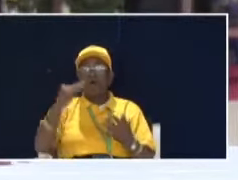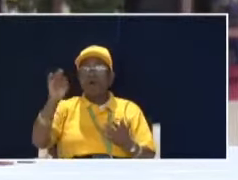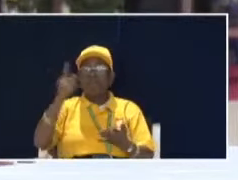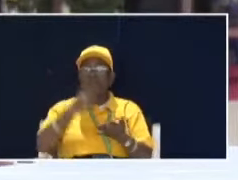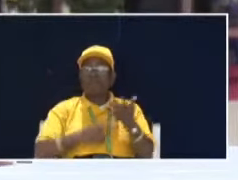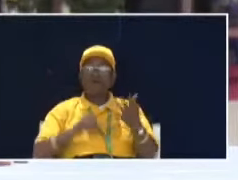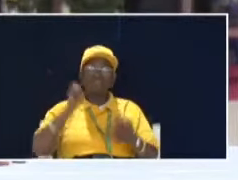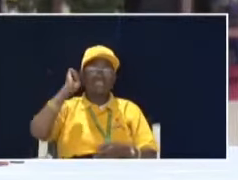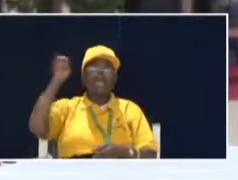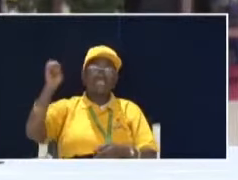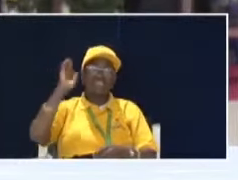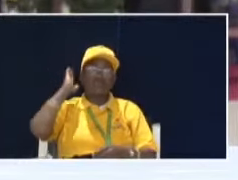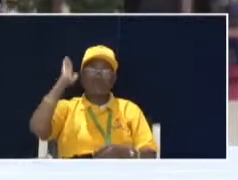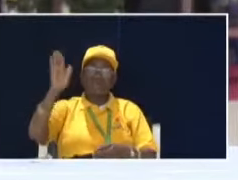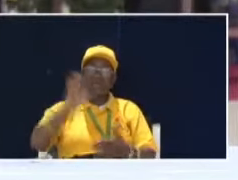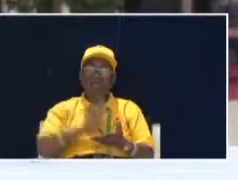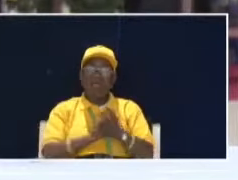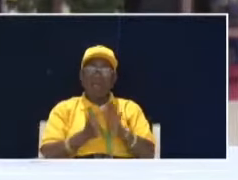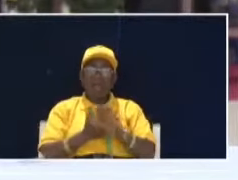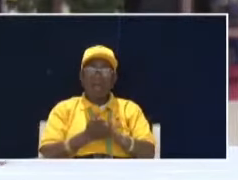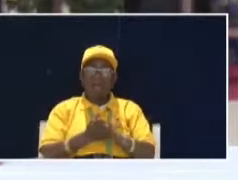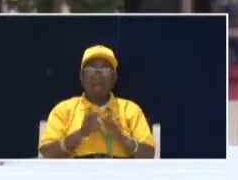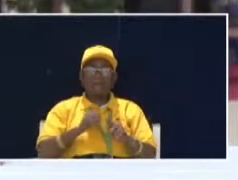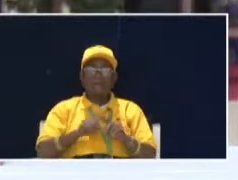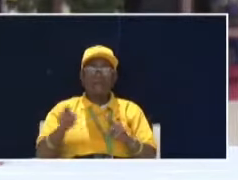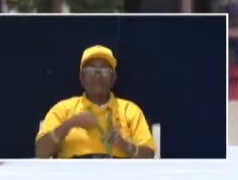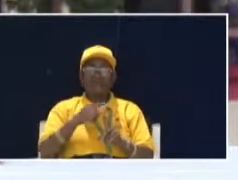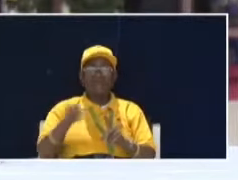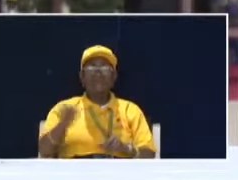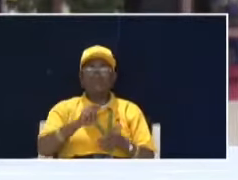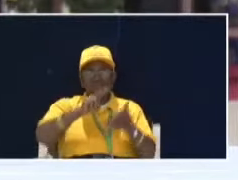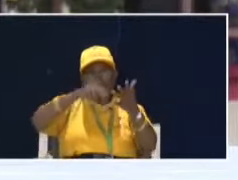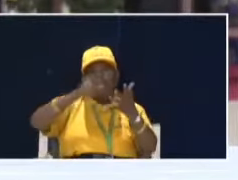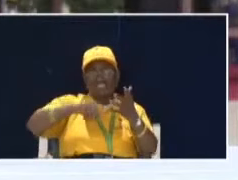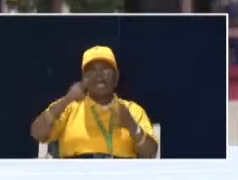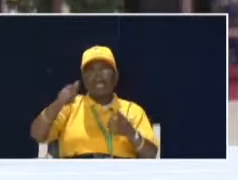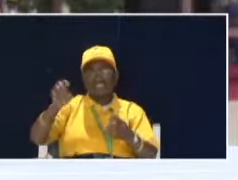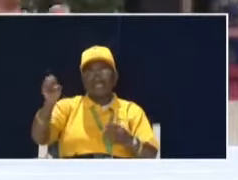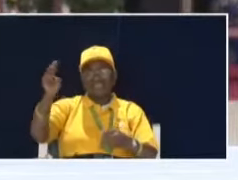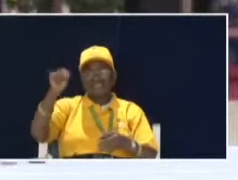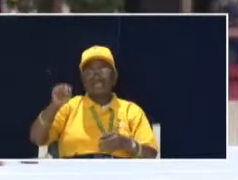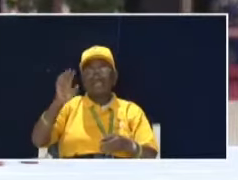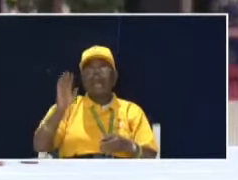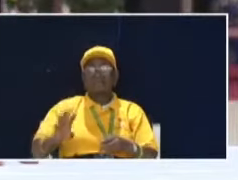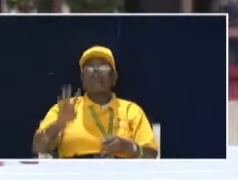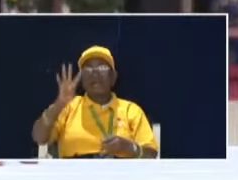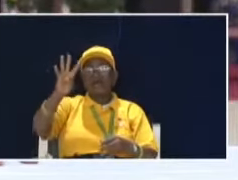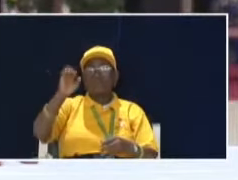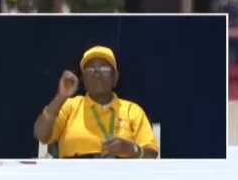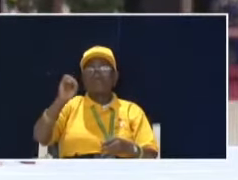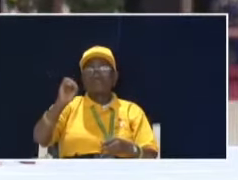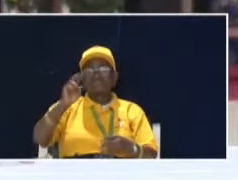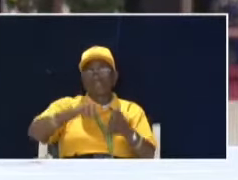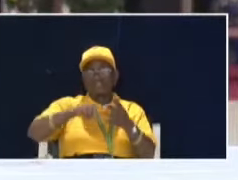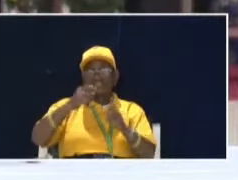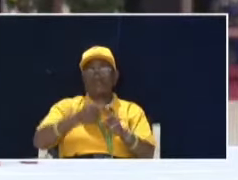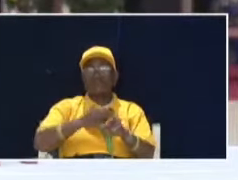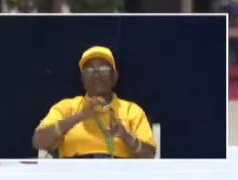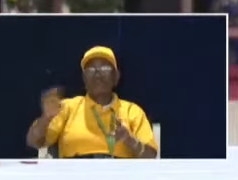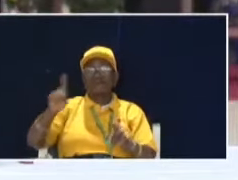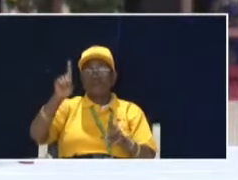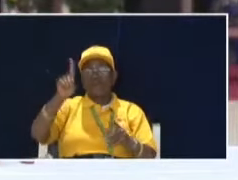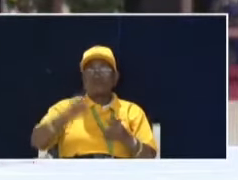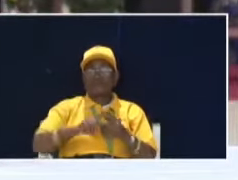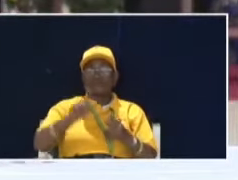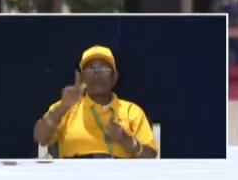become. But when you read Genesis chapter 40, you can read it from verse 1 to 23, Genesis